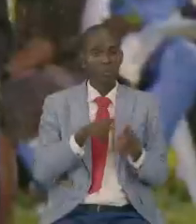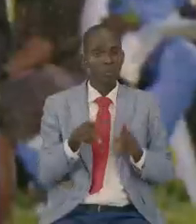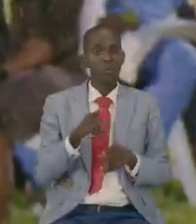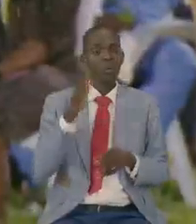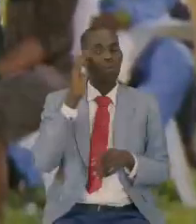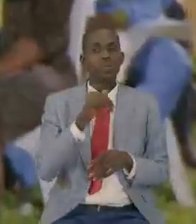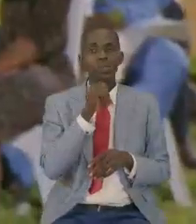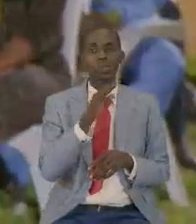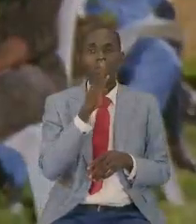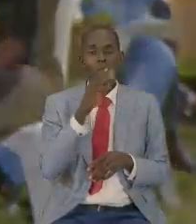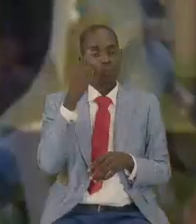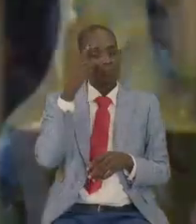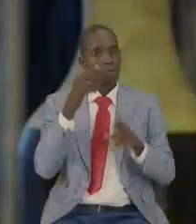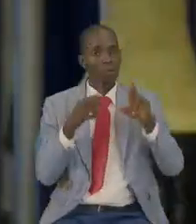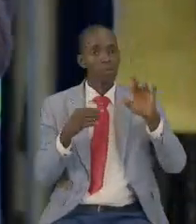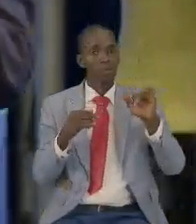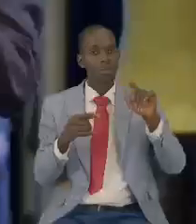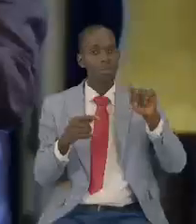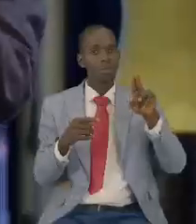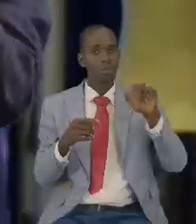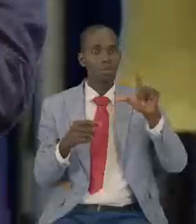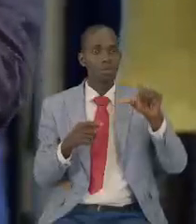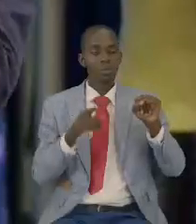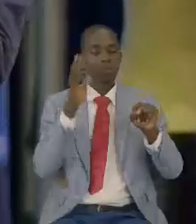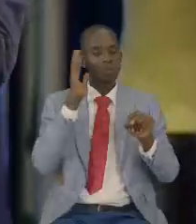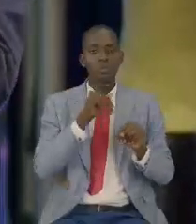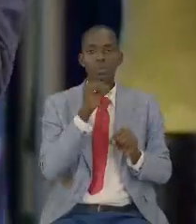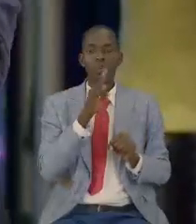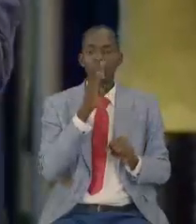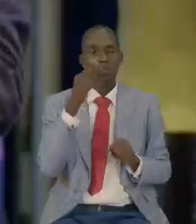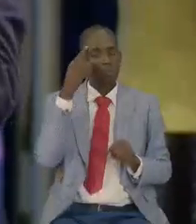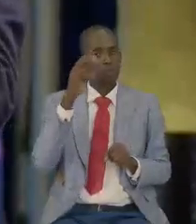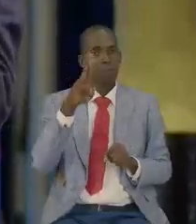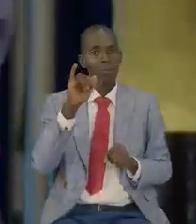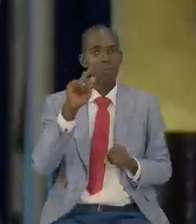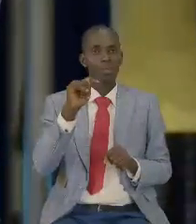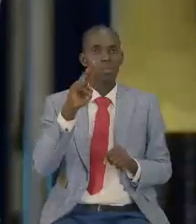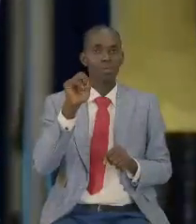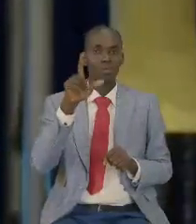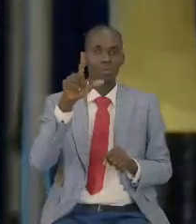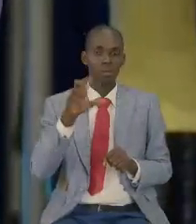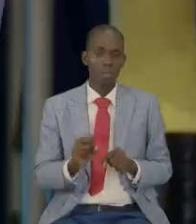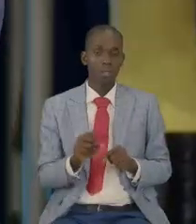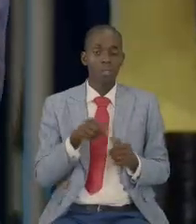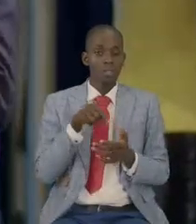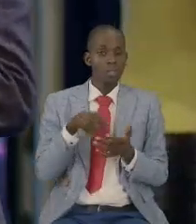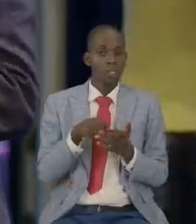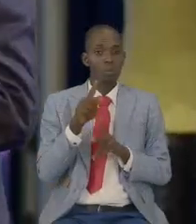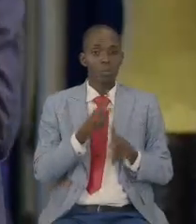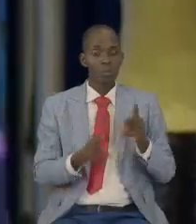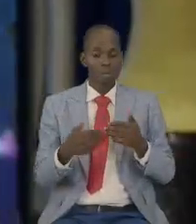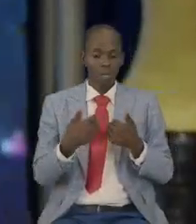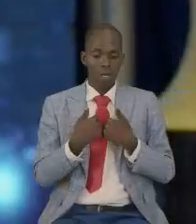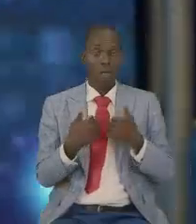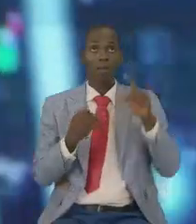rituals. These people have I formed for myself. They shall show forth